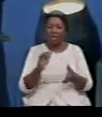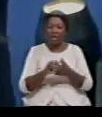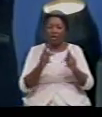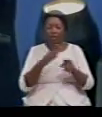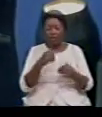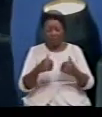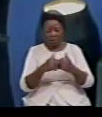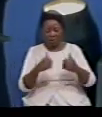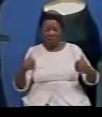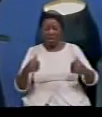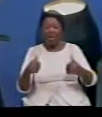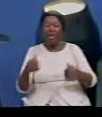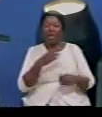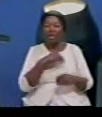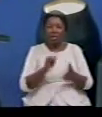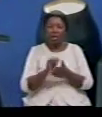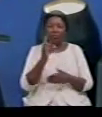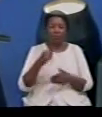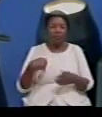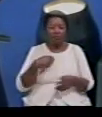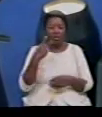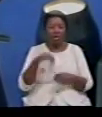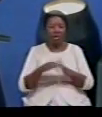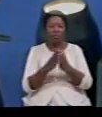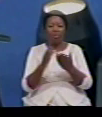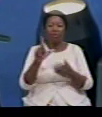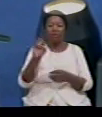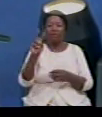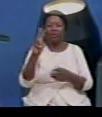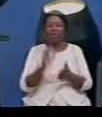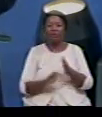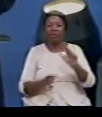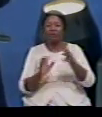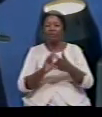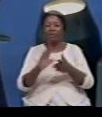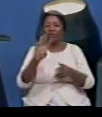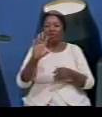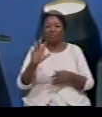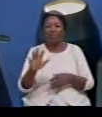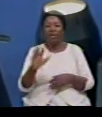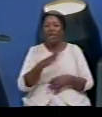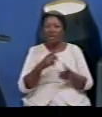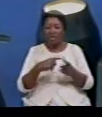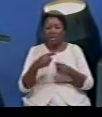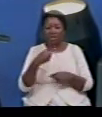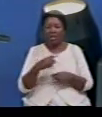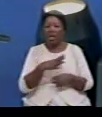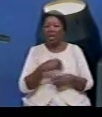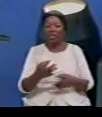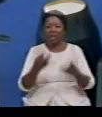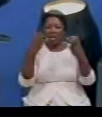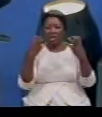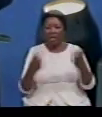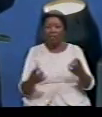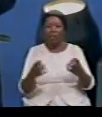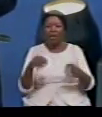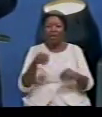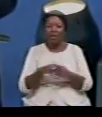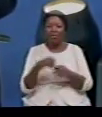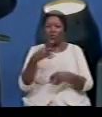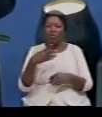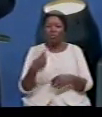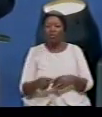we see in the book of Leviticus chapter 13, verse 45. It says, "And the leper in whom the